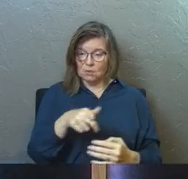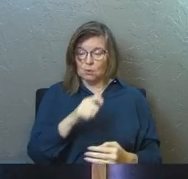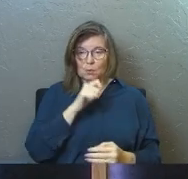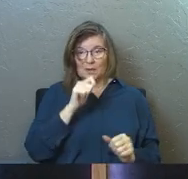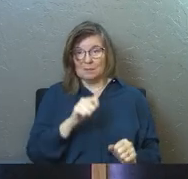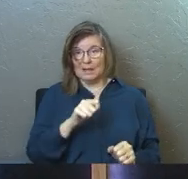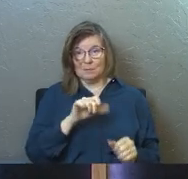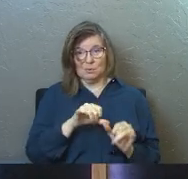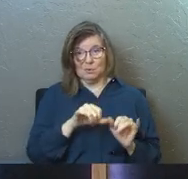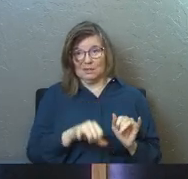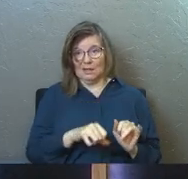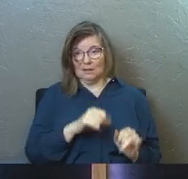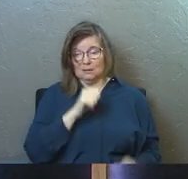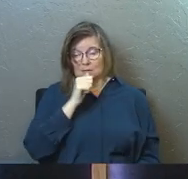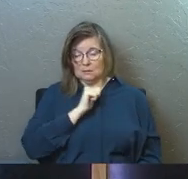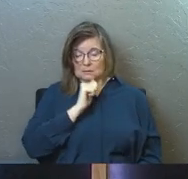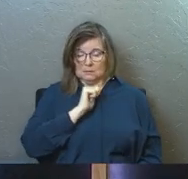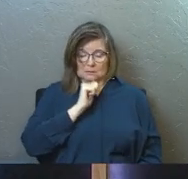you wouldn't be able to stand.